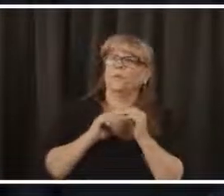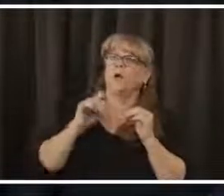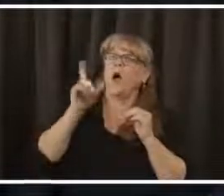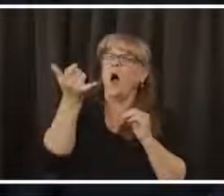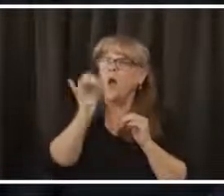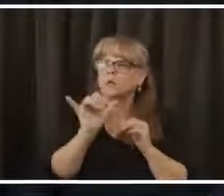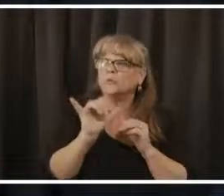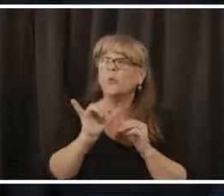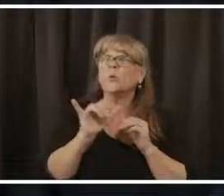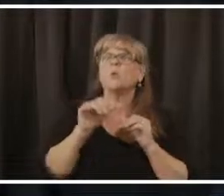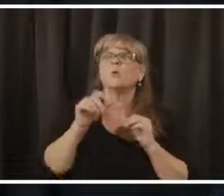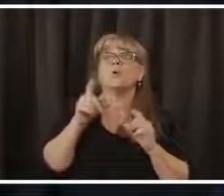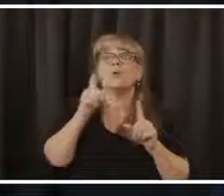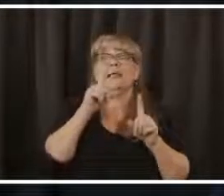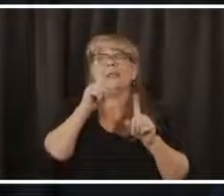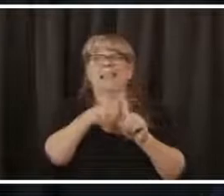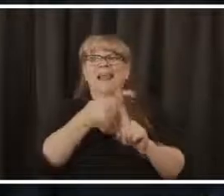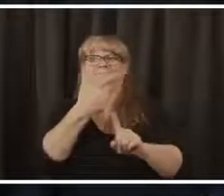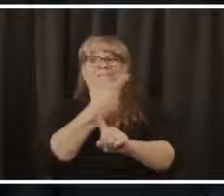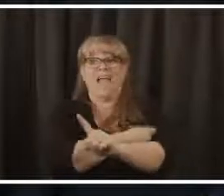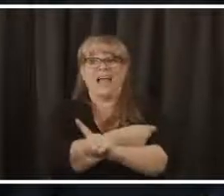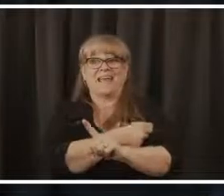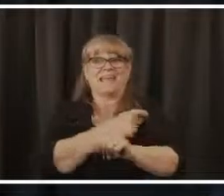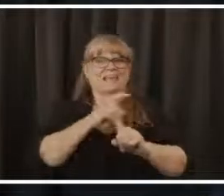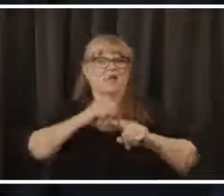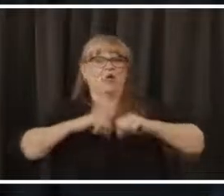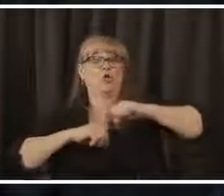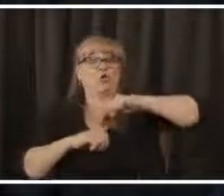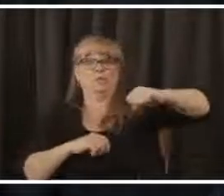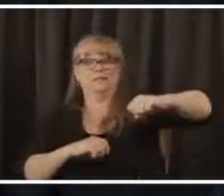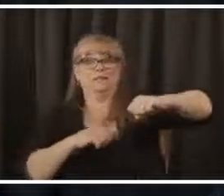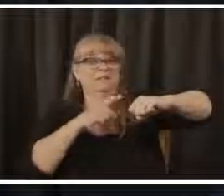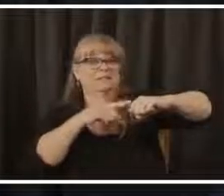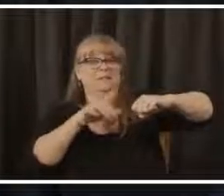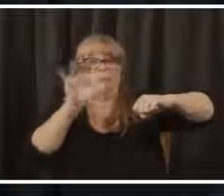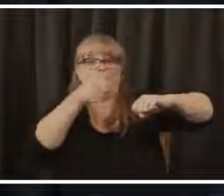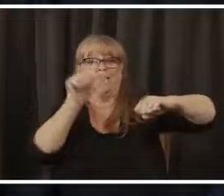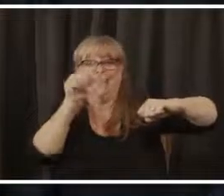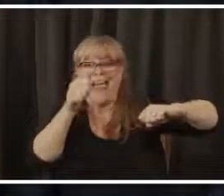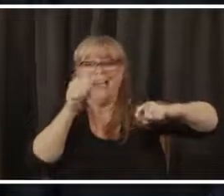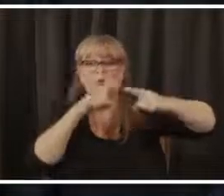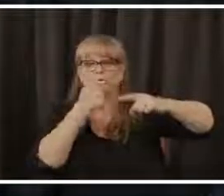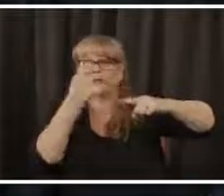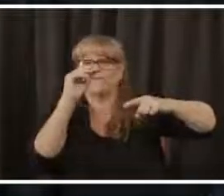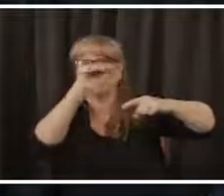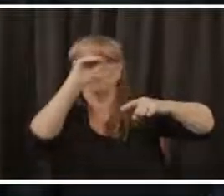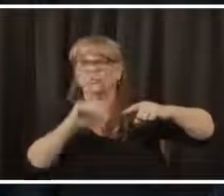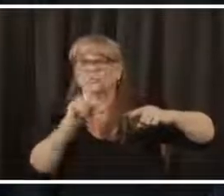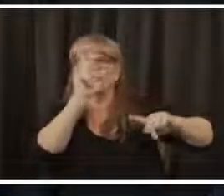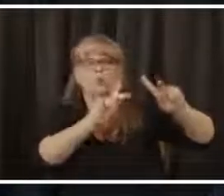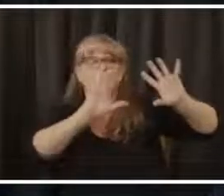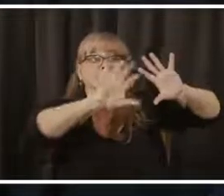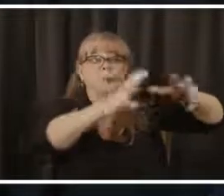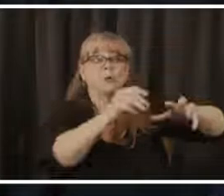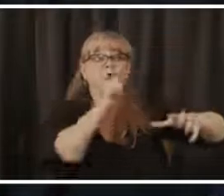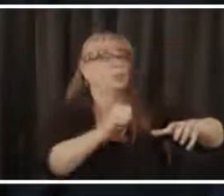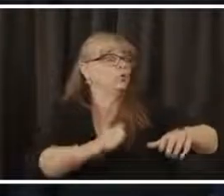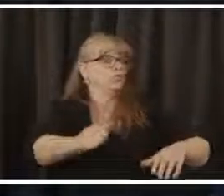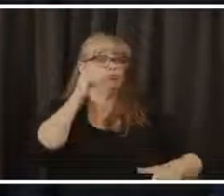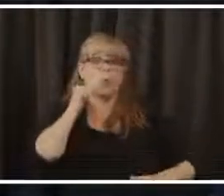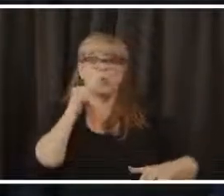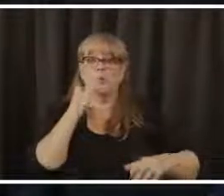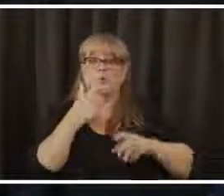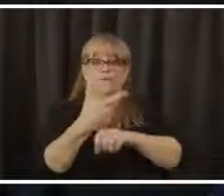vaccine resistance. That might be 10, 12, 15% of the population. So what we have left is